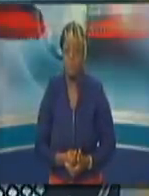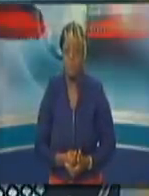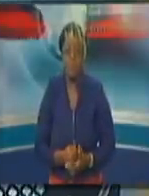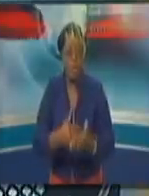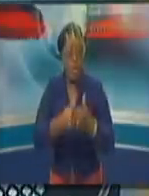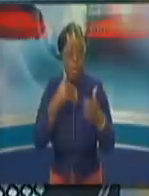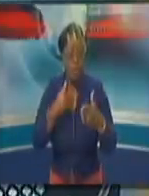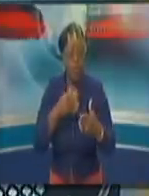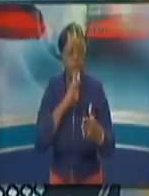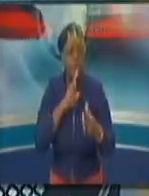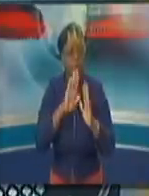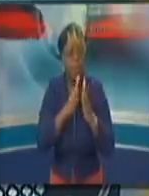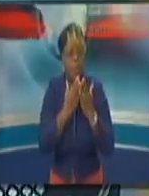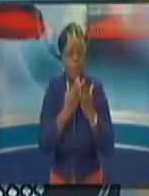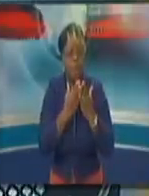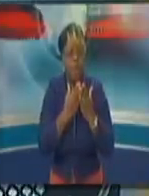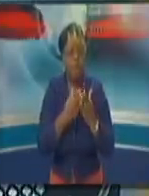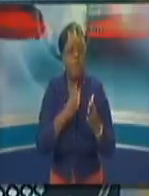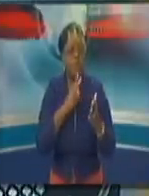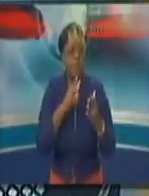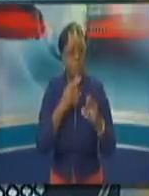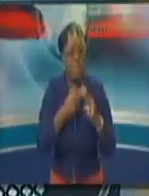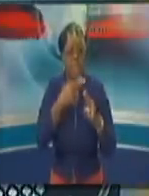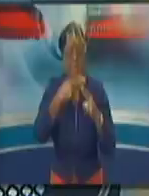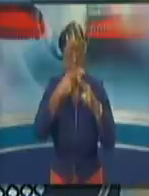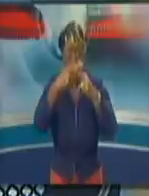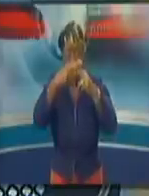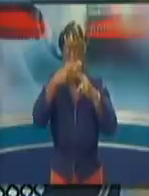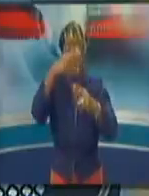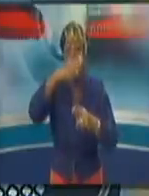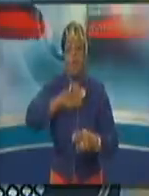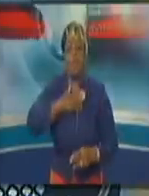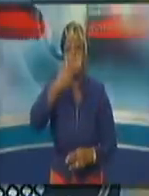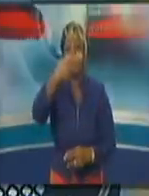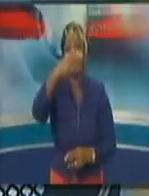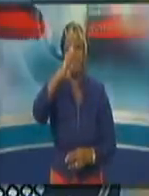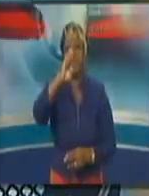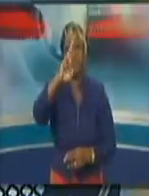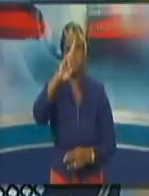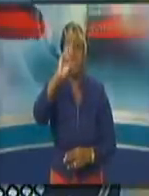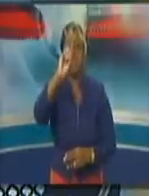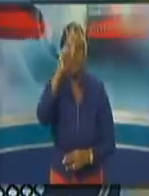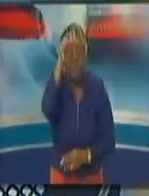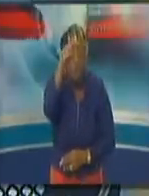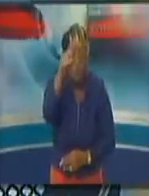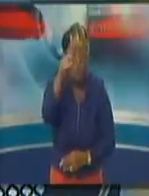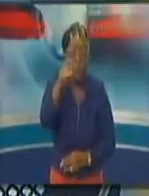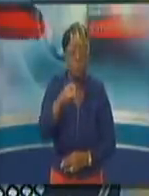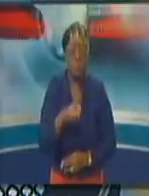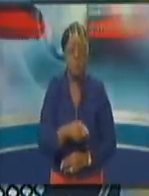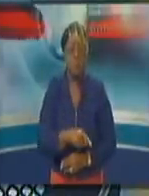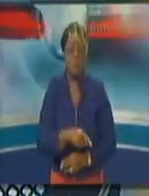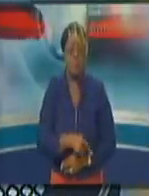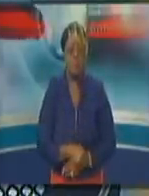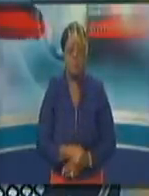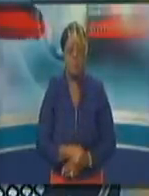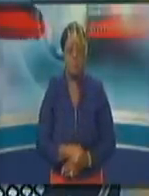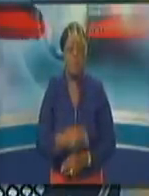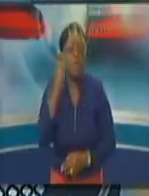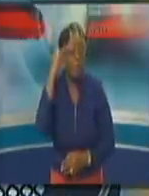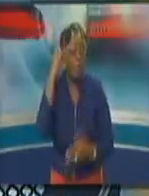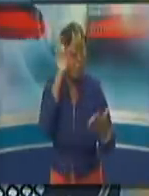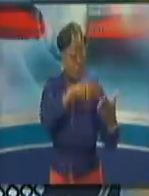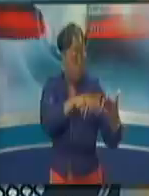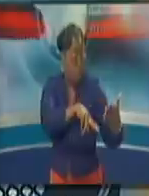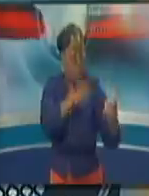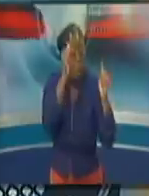It's a book called My Hero Is You, and it's available on the WHO website. And I want to recommend that parents read that book